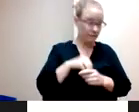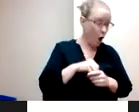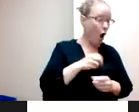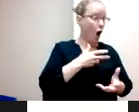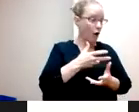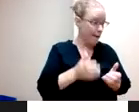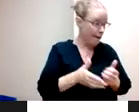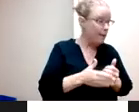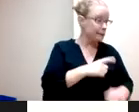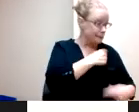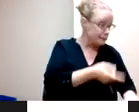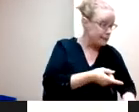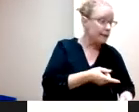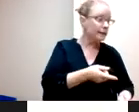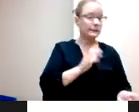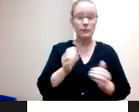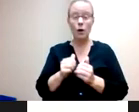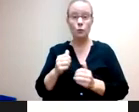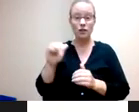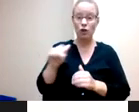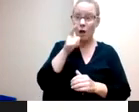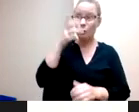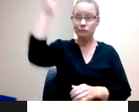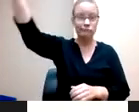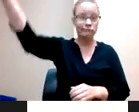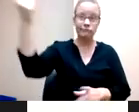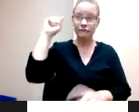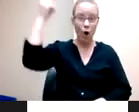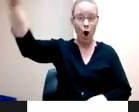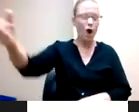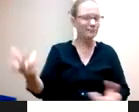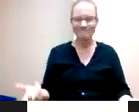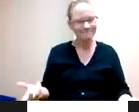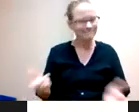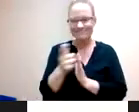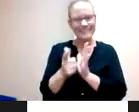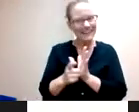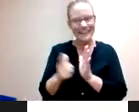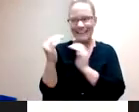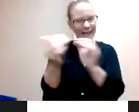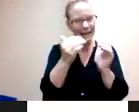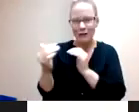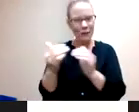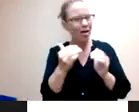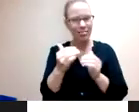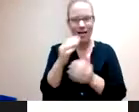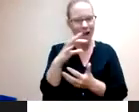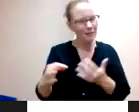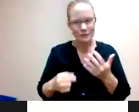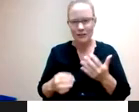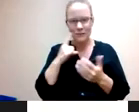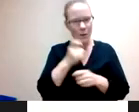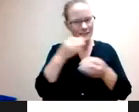child who's left the family, they all stand equal legally. So you get into a lot